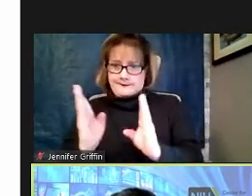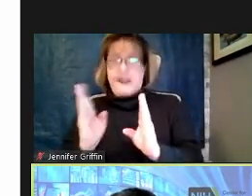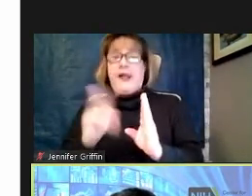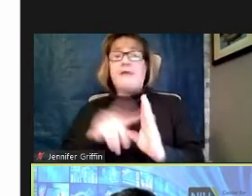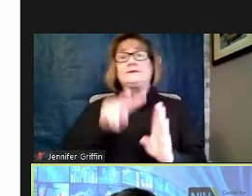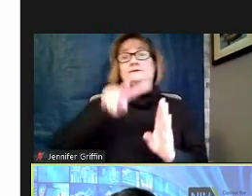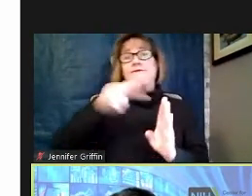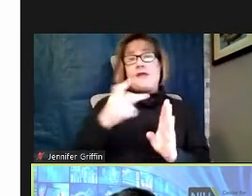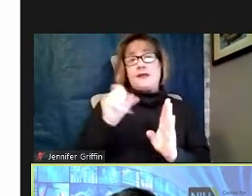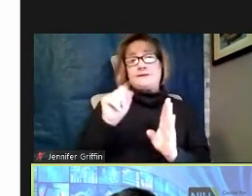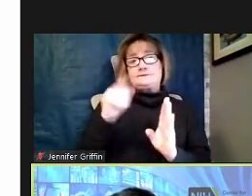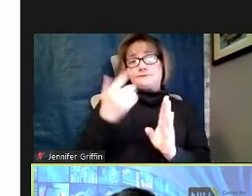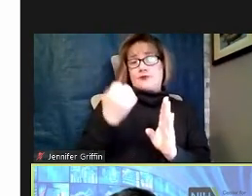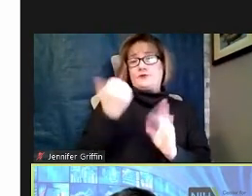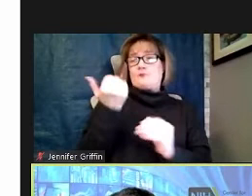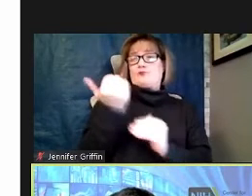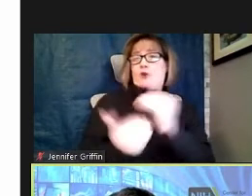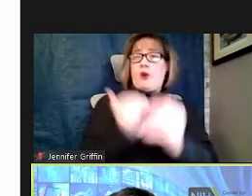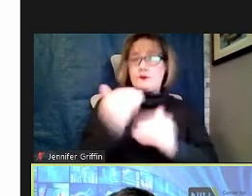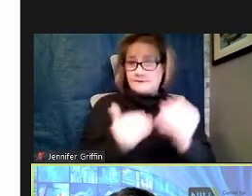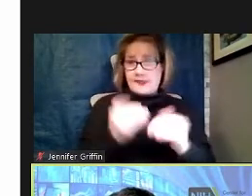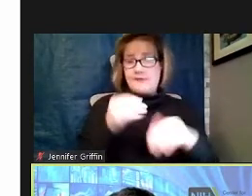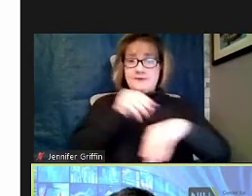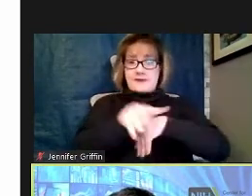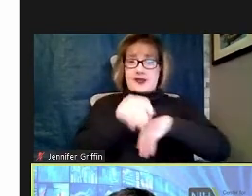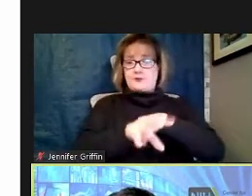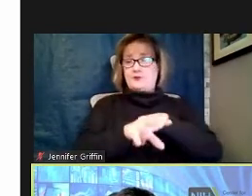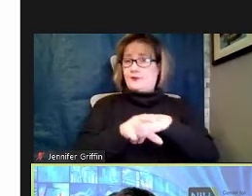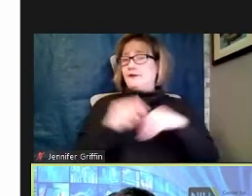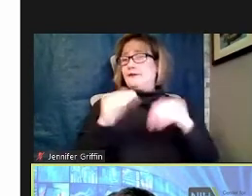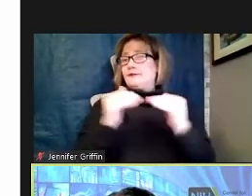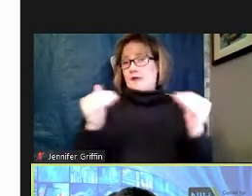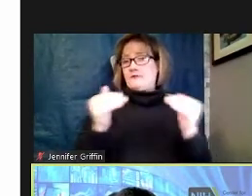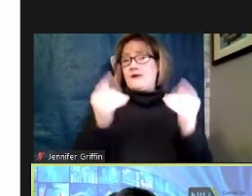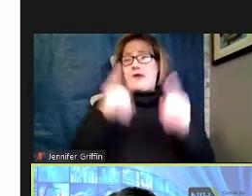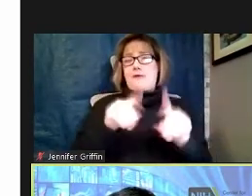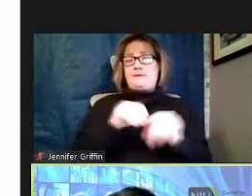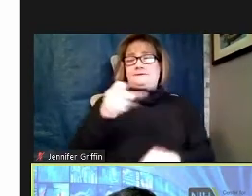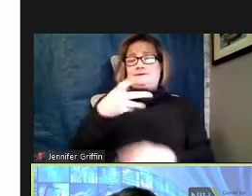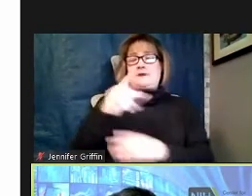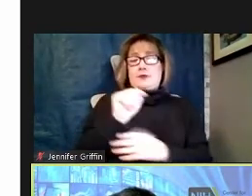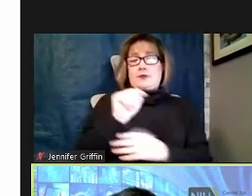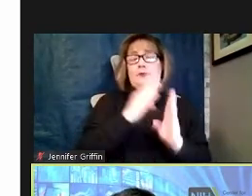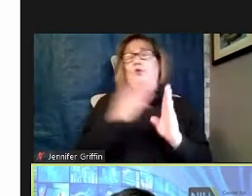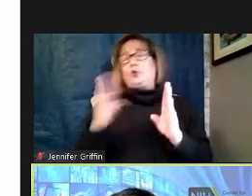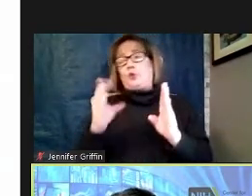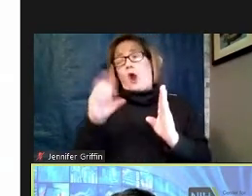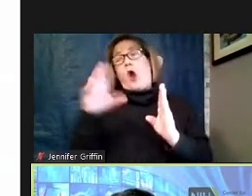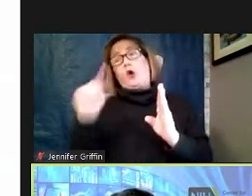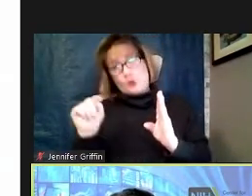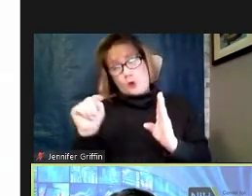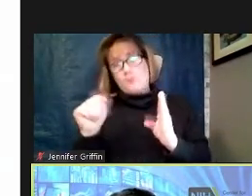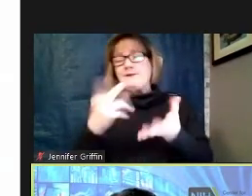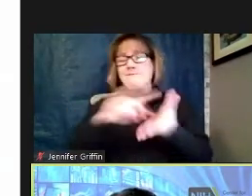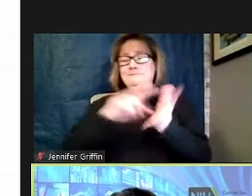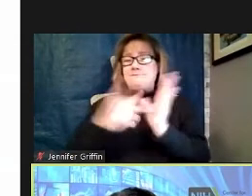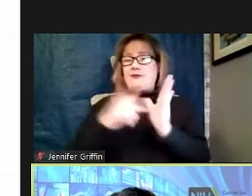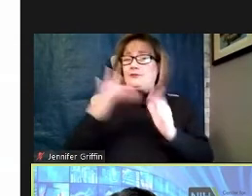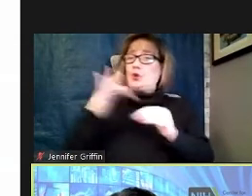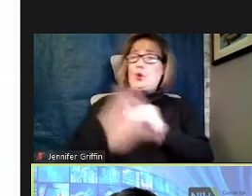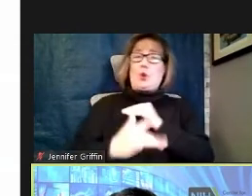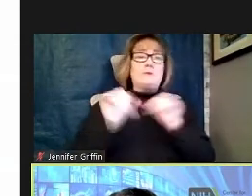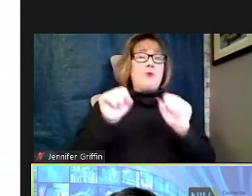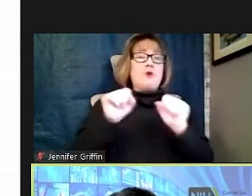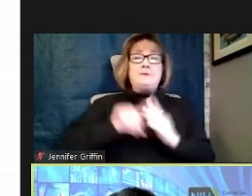second stage of processing at the advisory council level will take place in September to October, meaning that the earliest possible